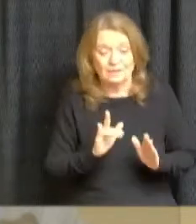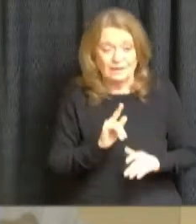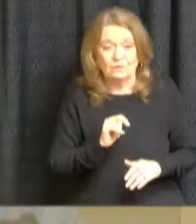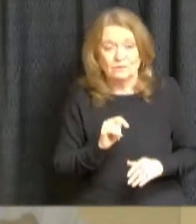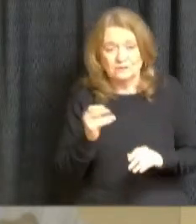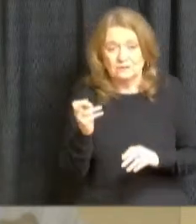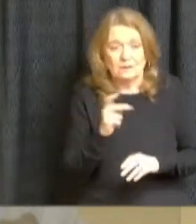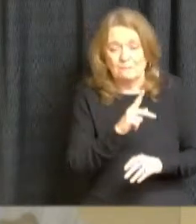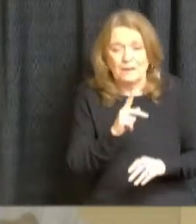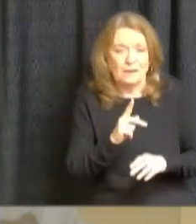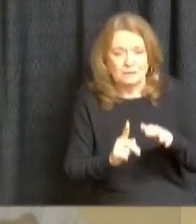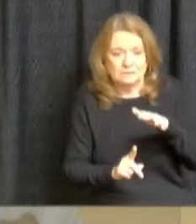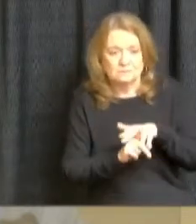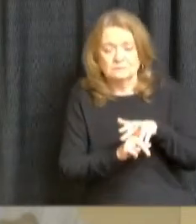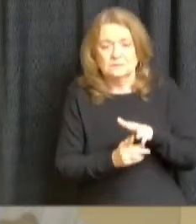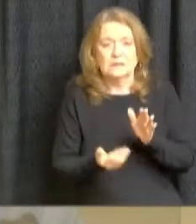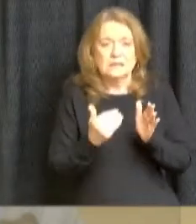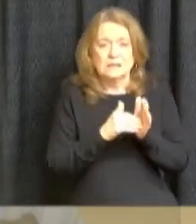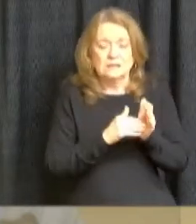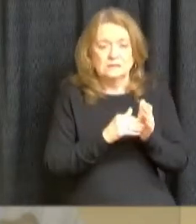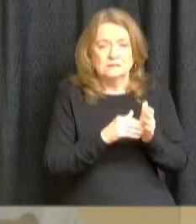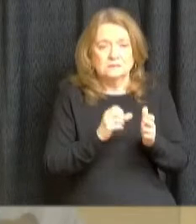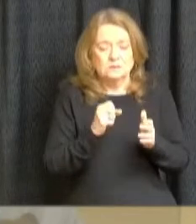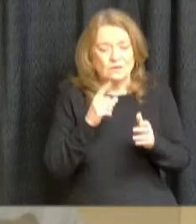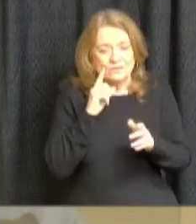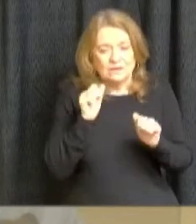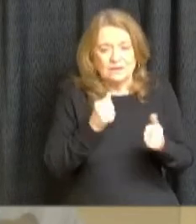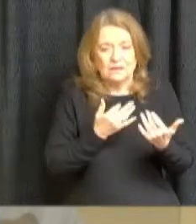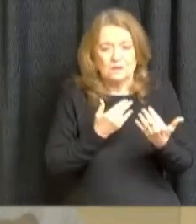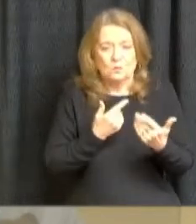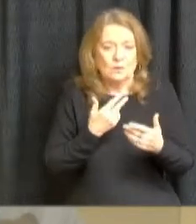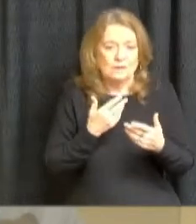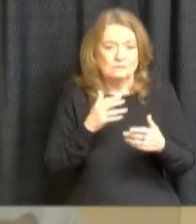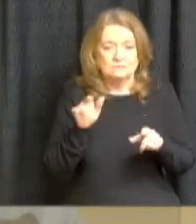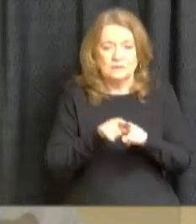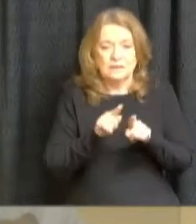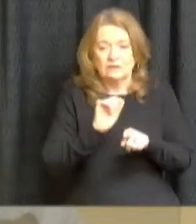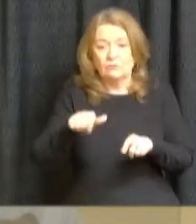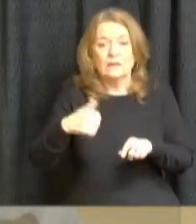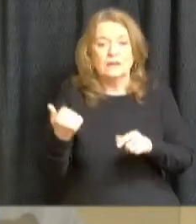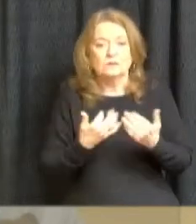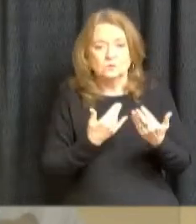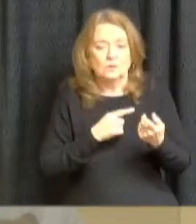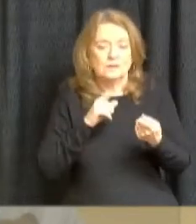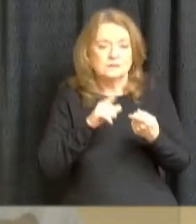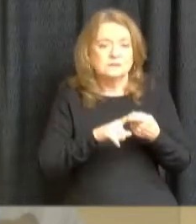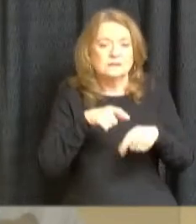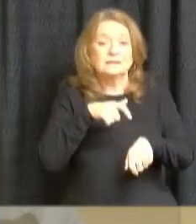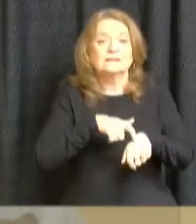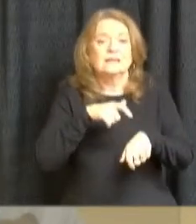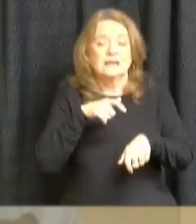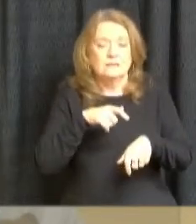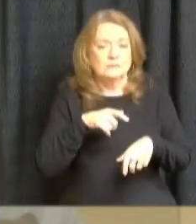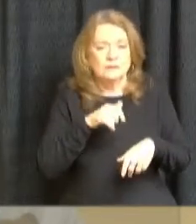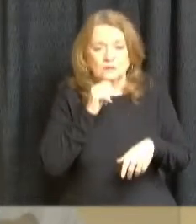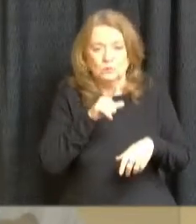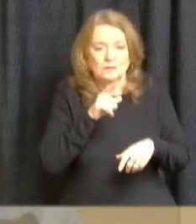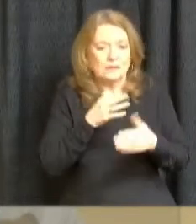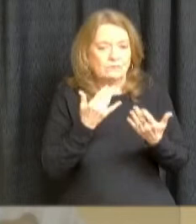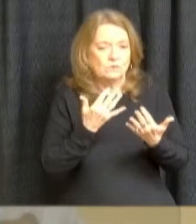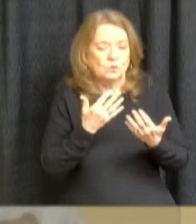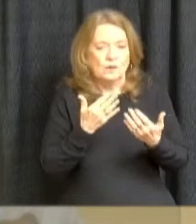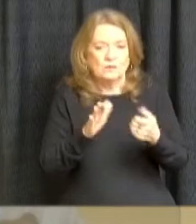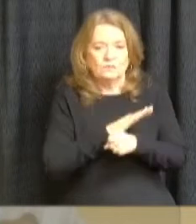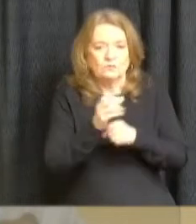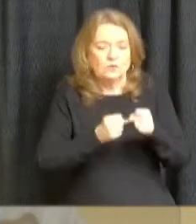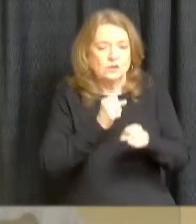to come back up so early again. So I think he can wait pretty much like everybody else does until it's time. He wouldn't have to wait a full year. He